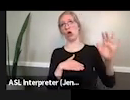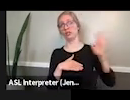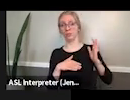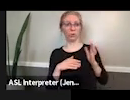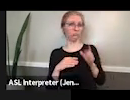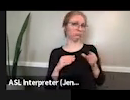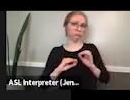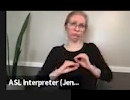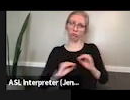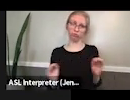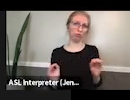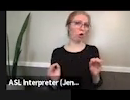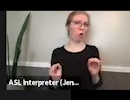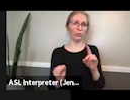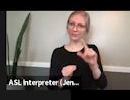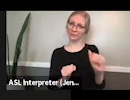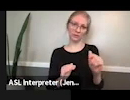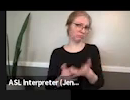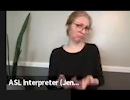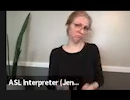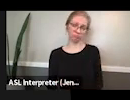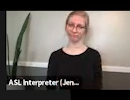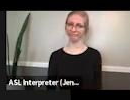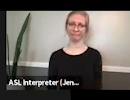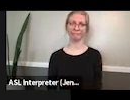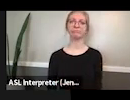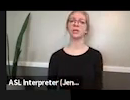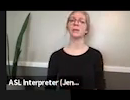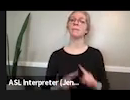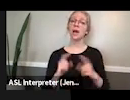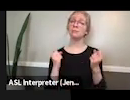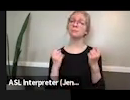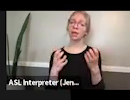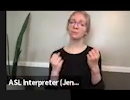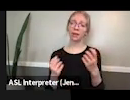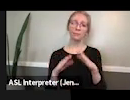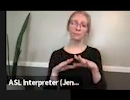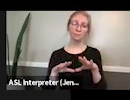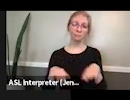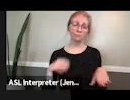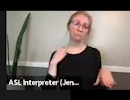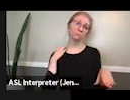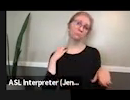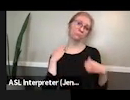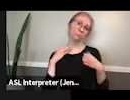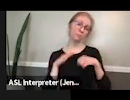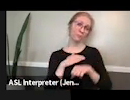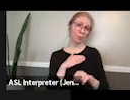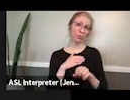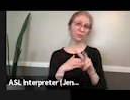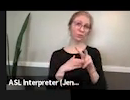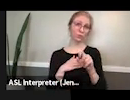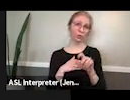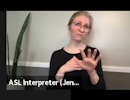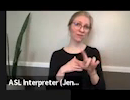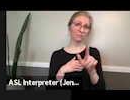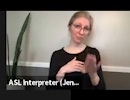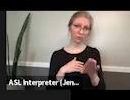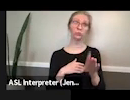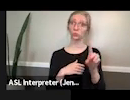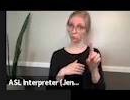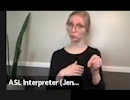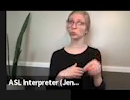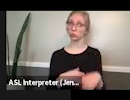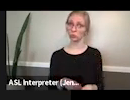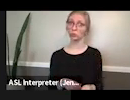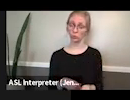have any remnants of disability. But many, many babies who are born with 2.5 pounds do. All right. Those